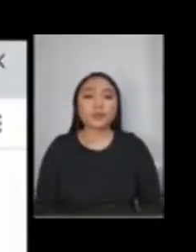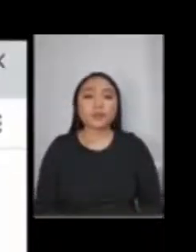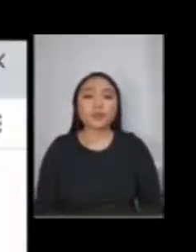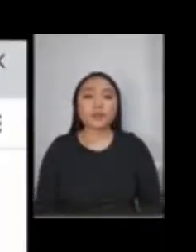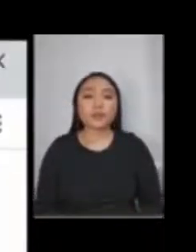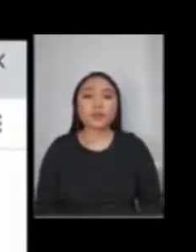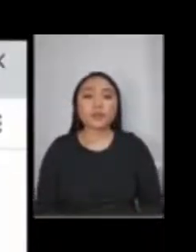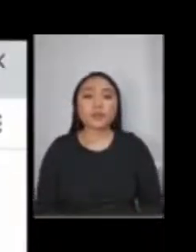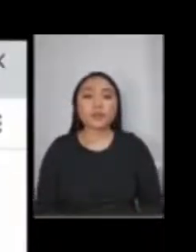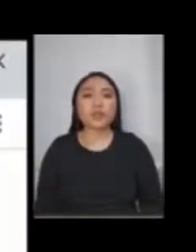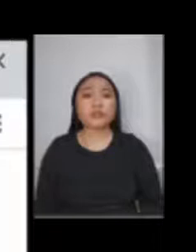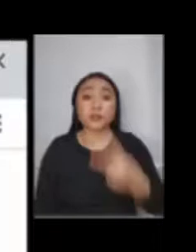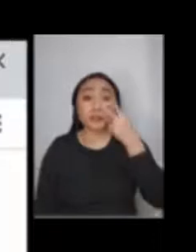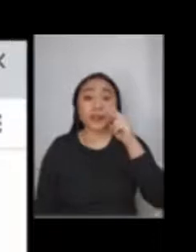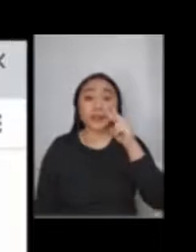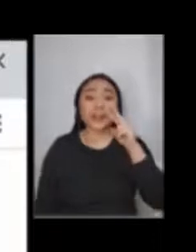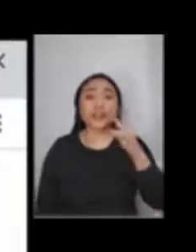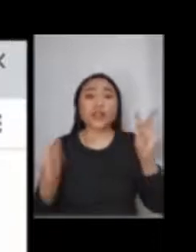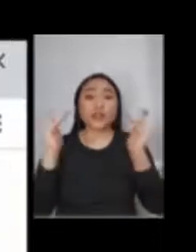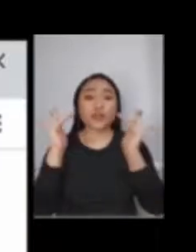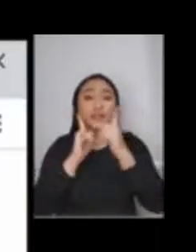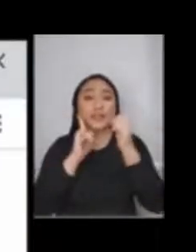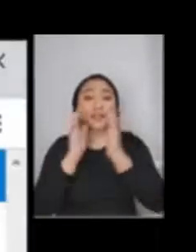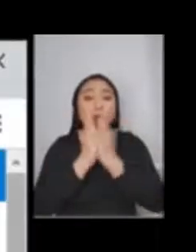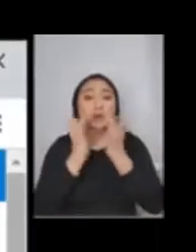I-type sa address bar si starbucks.ph.